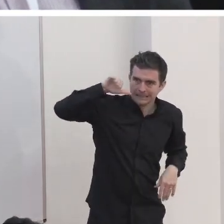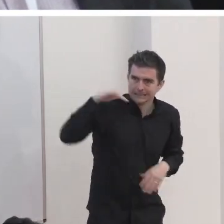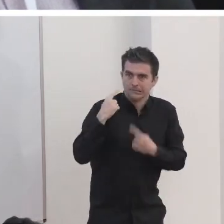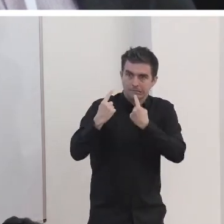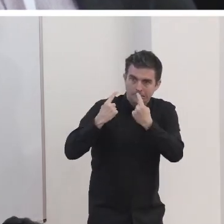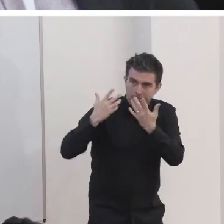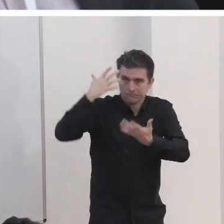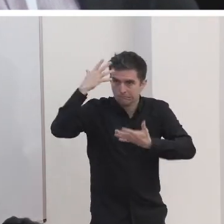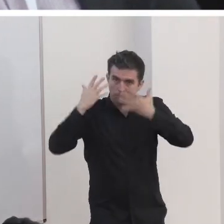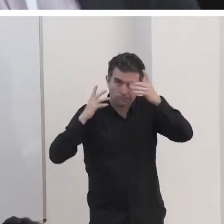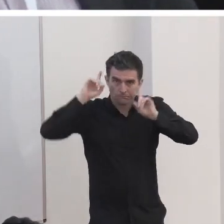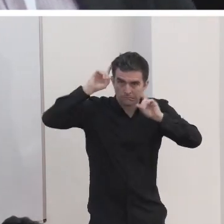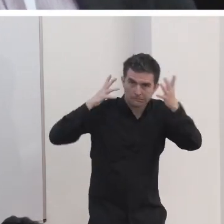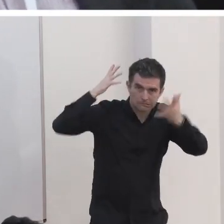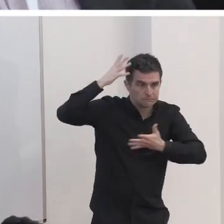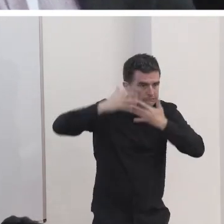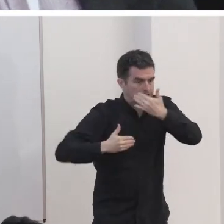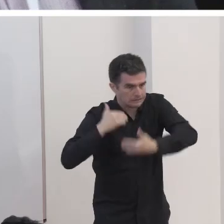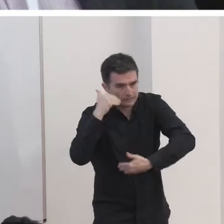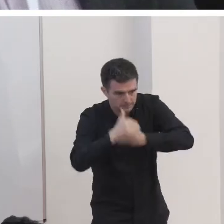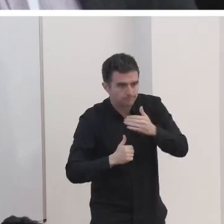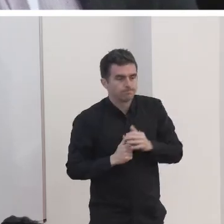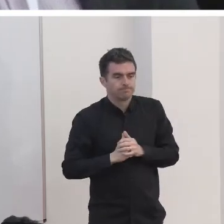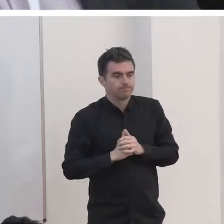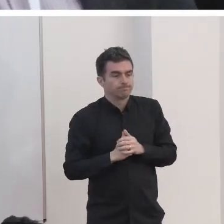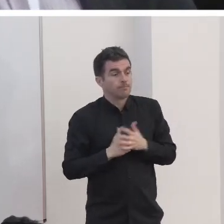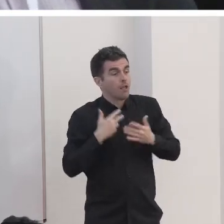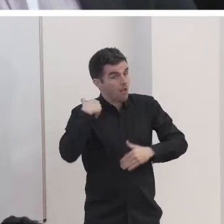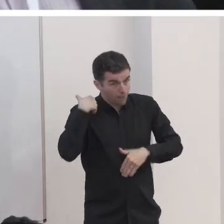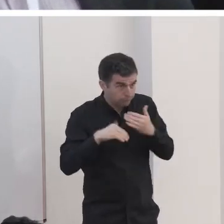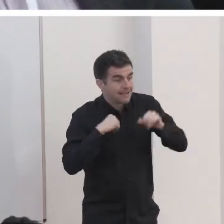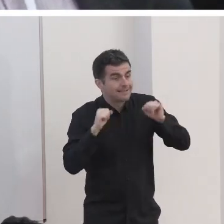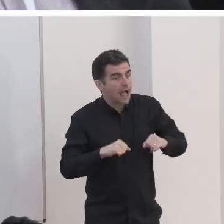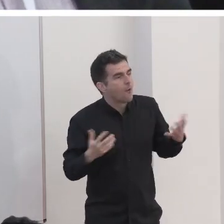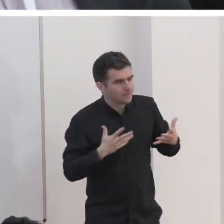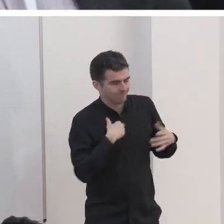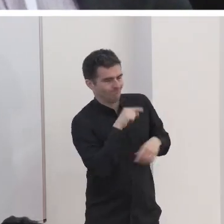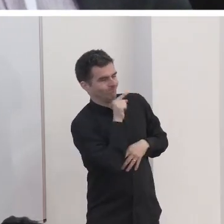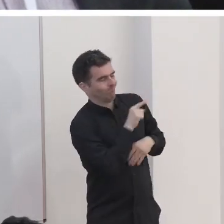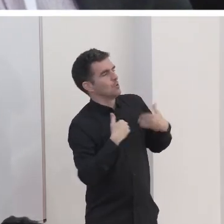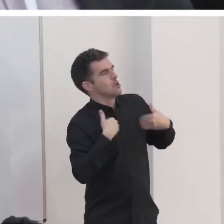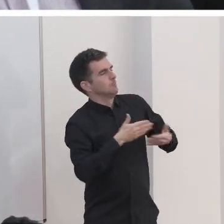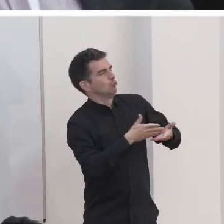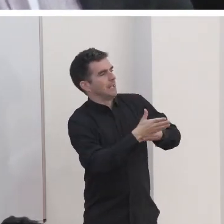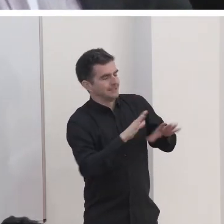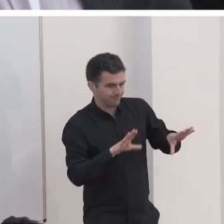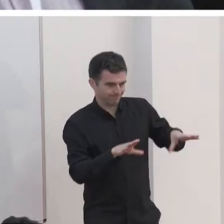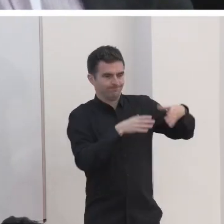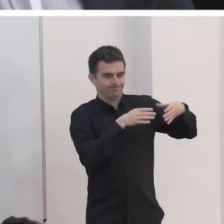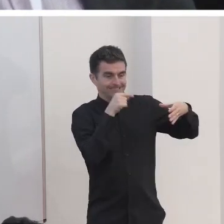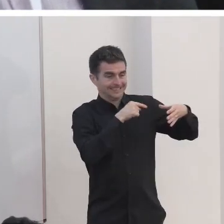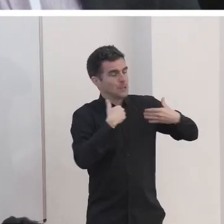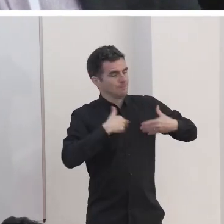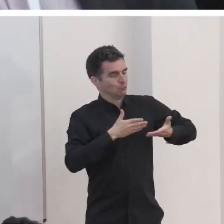the UN PRPD, and we use all of these influence. So